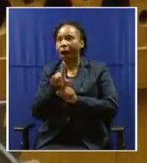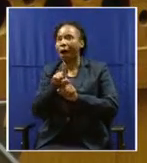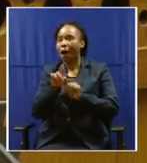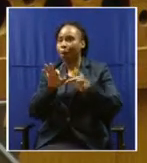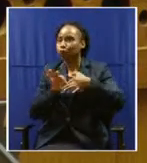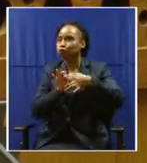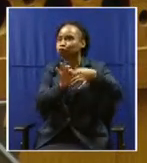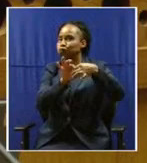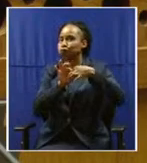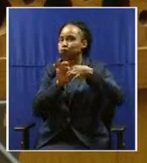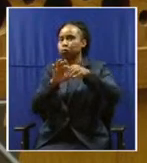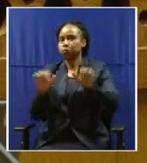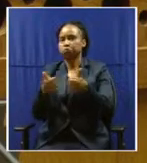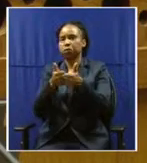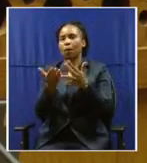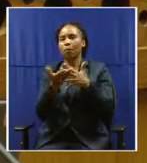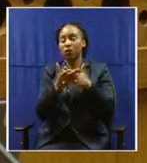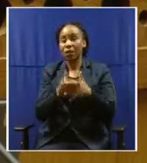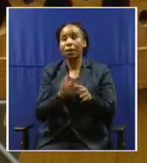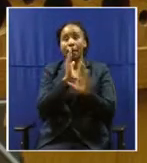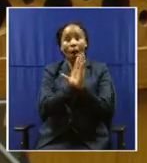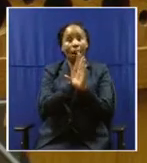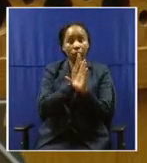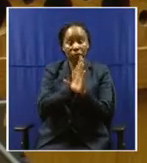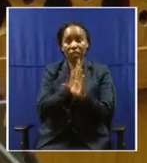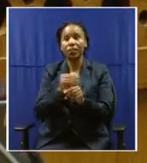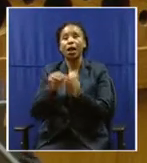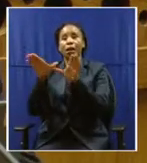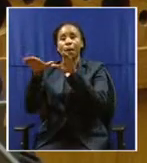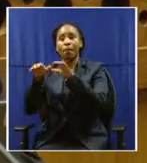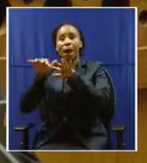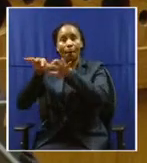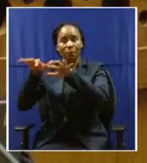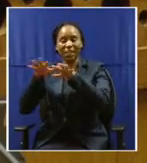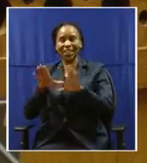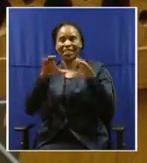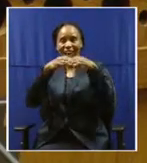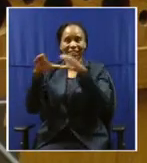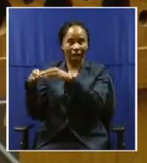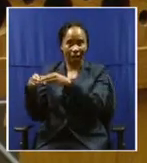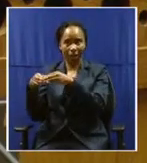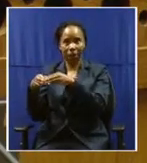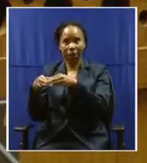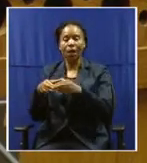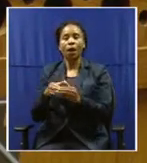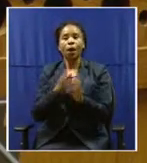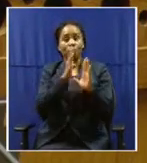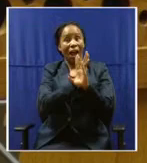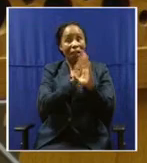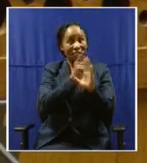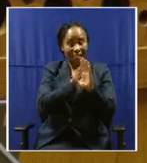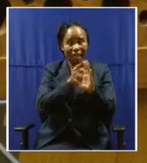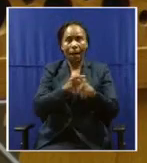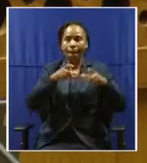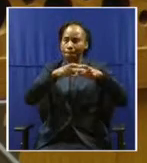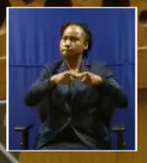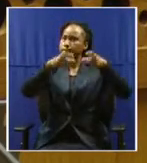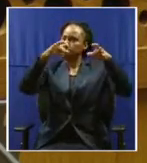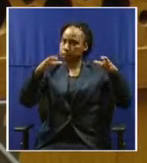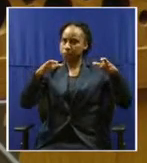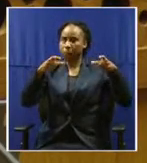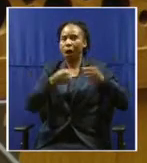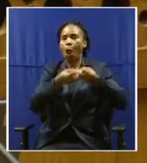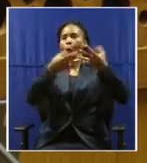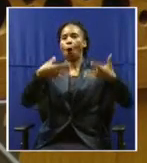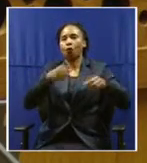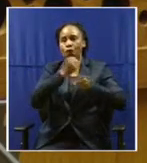the public sector and the private sector. The private sector will create the greatest bulk of jobs.